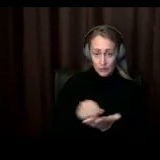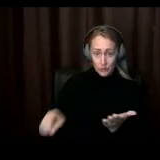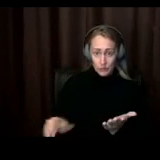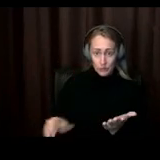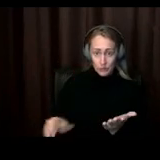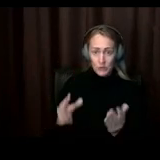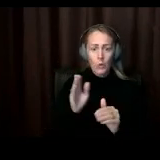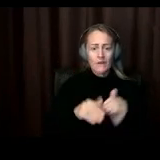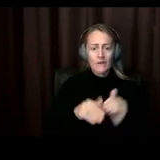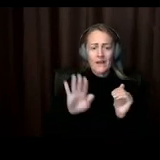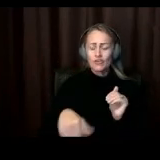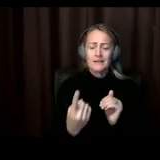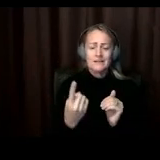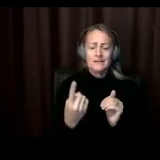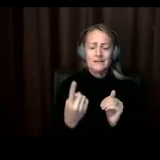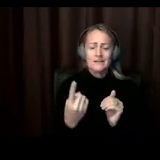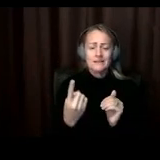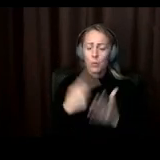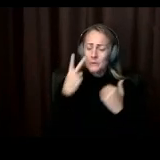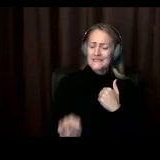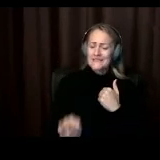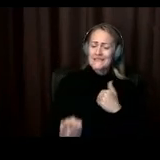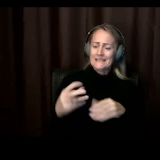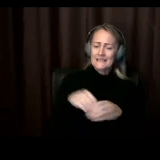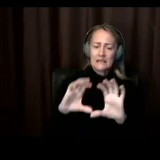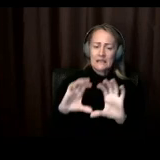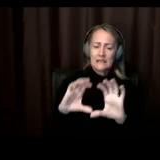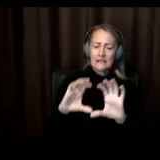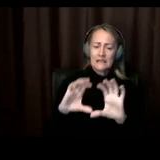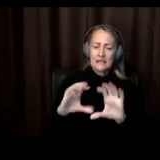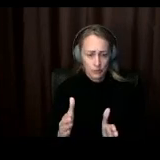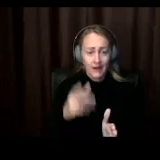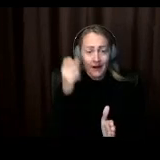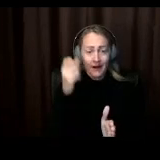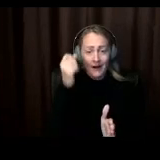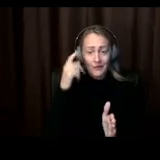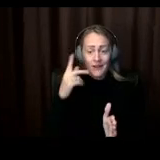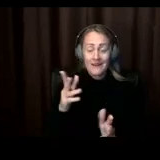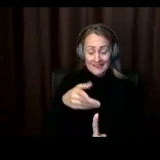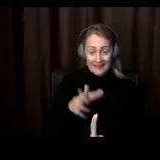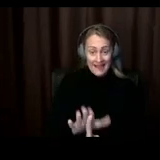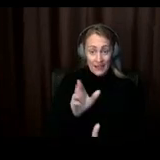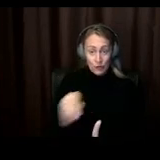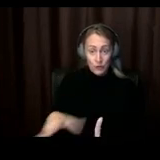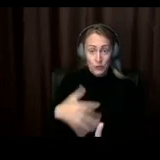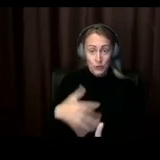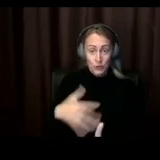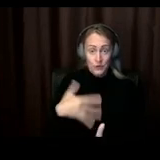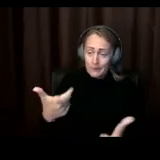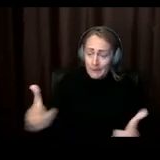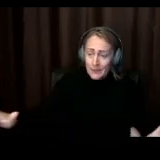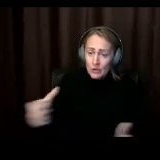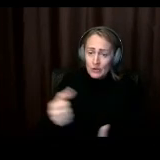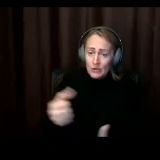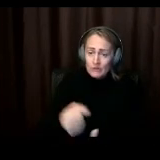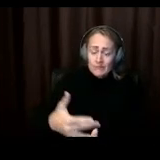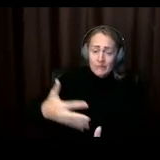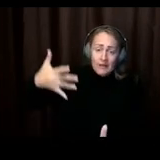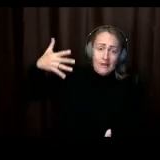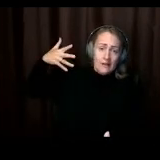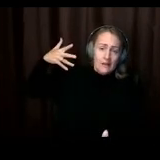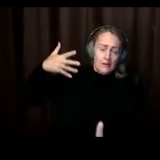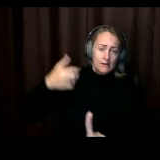far as race or their gender, and understanding that there's a long background to all of those things.